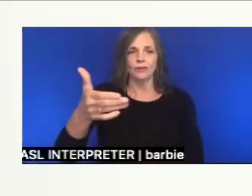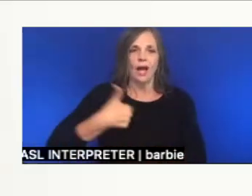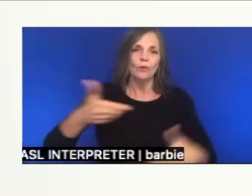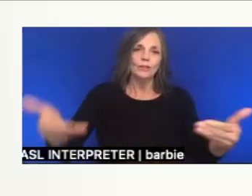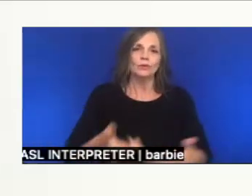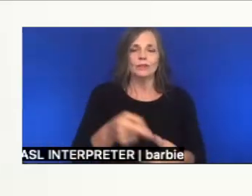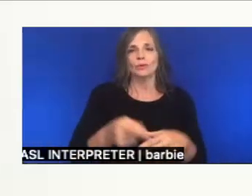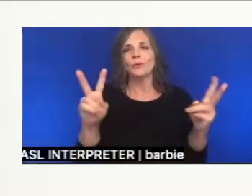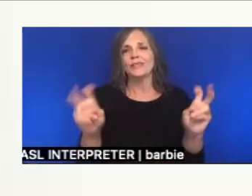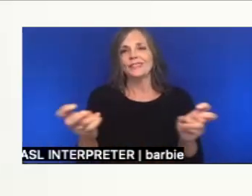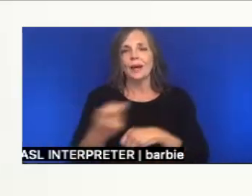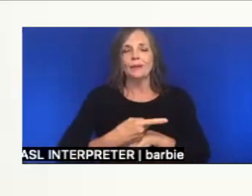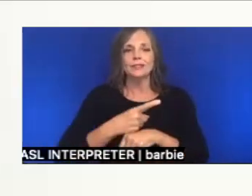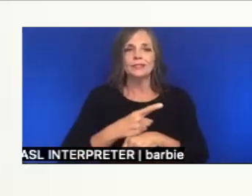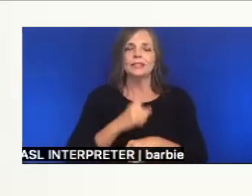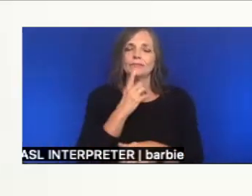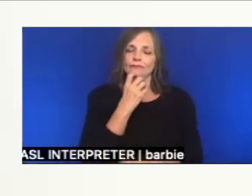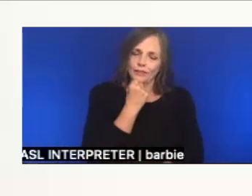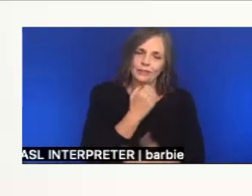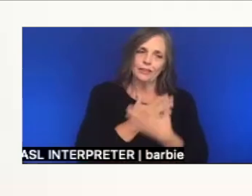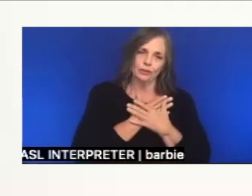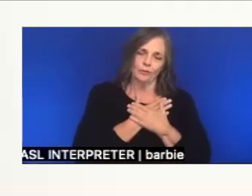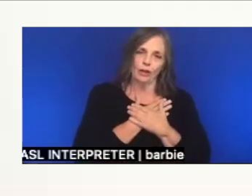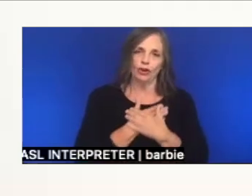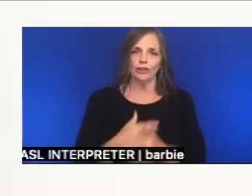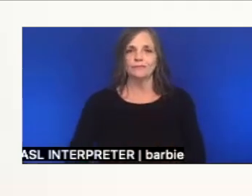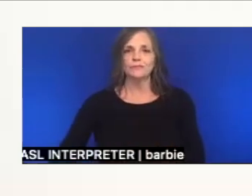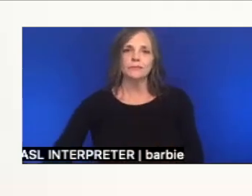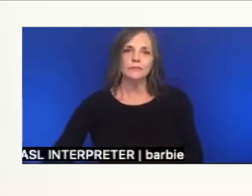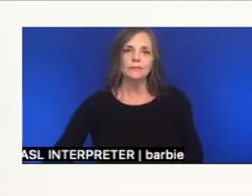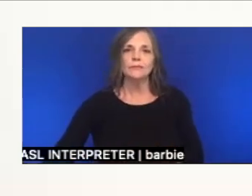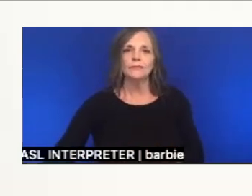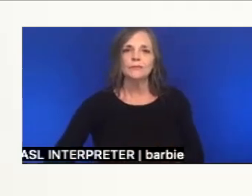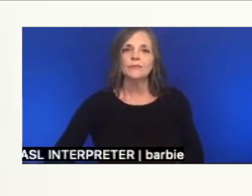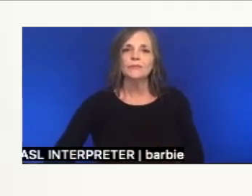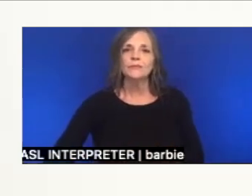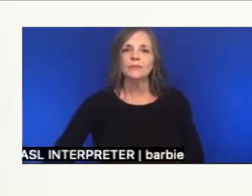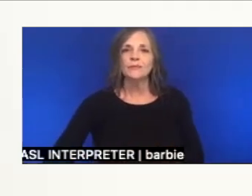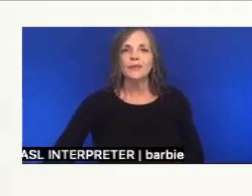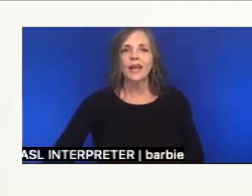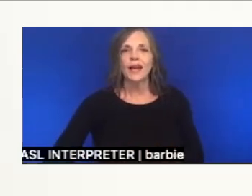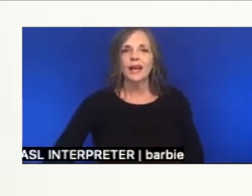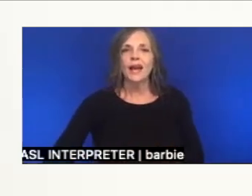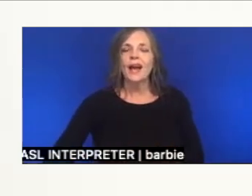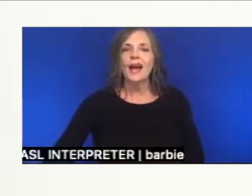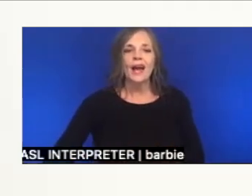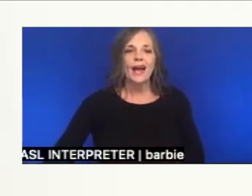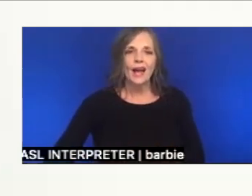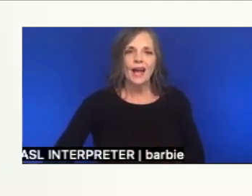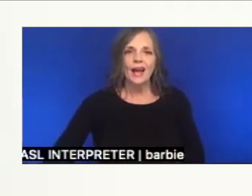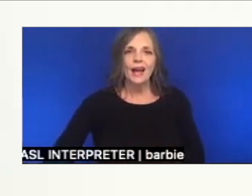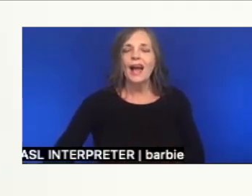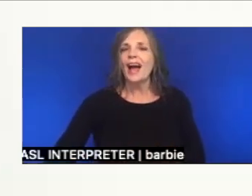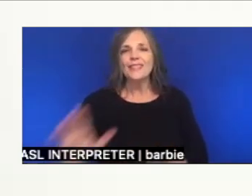topic today, which is very dear to my heart. And that would be great. If you have any questions, to just stop me at